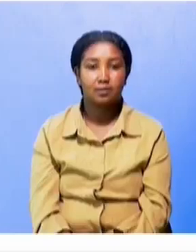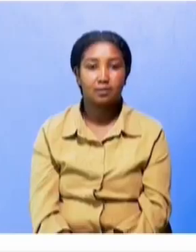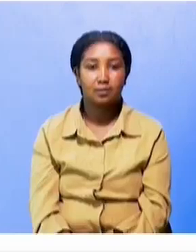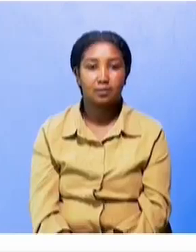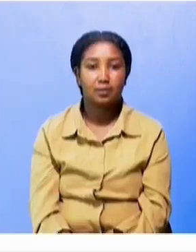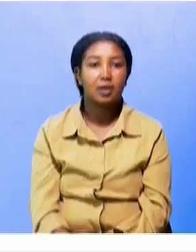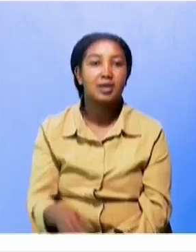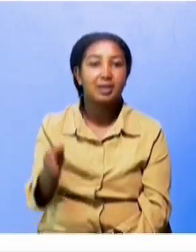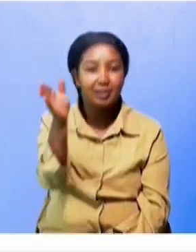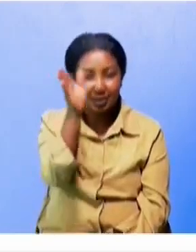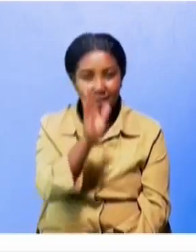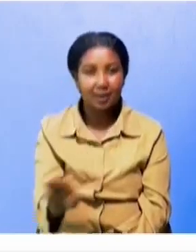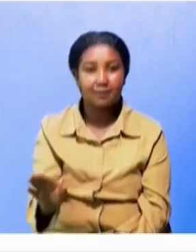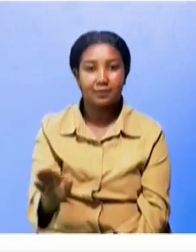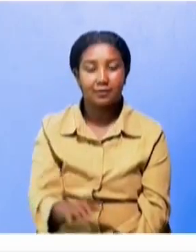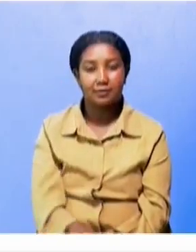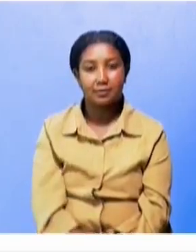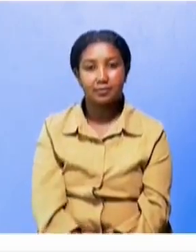never